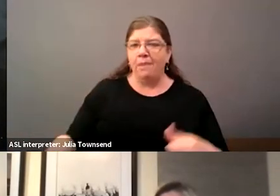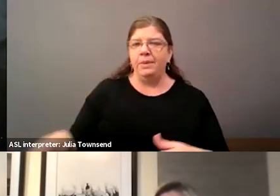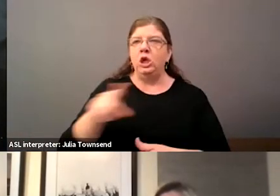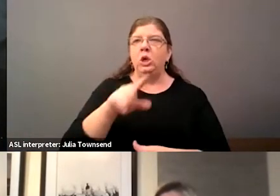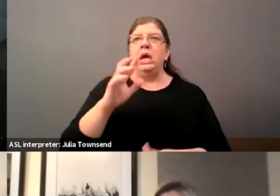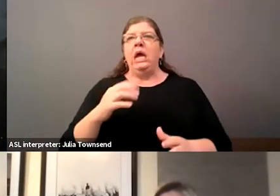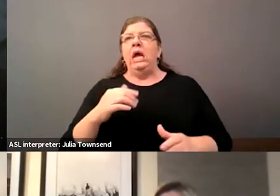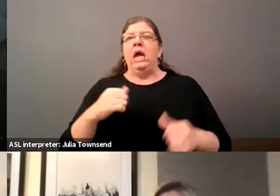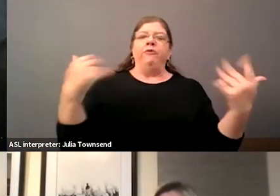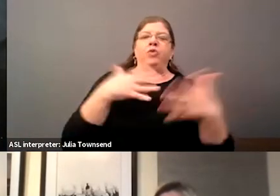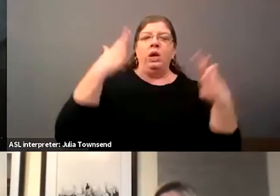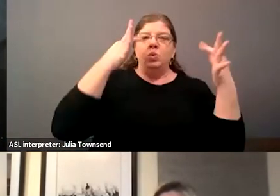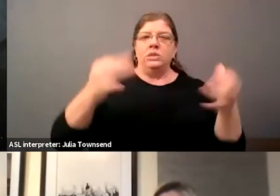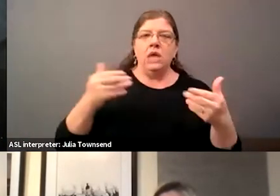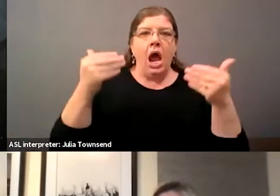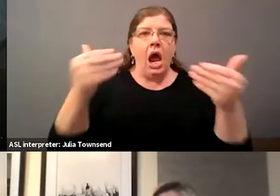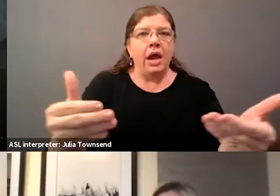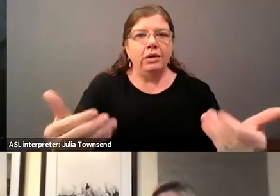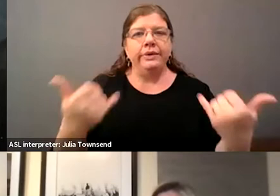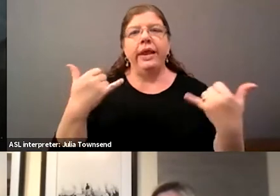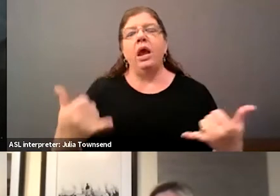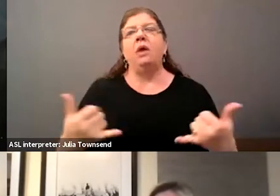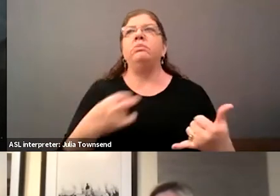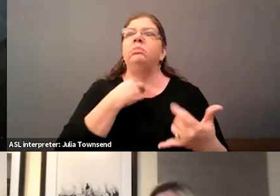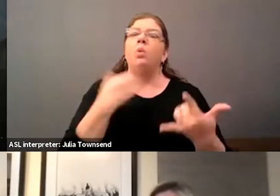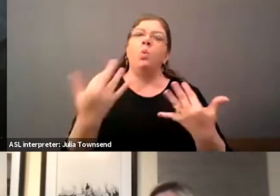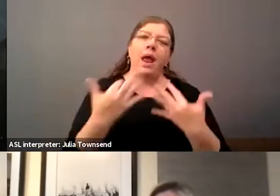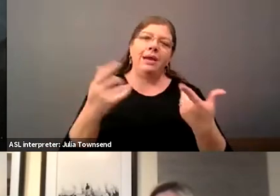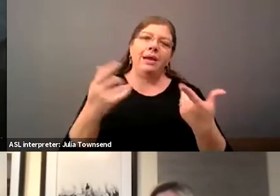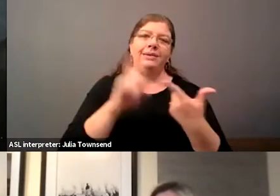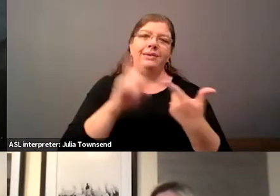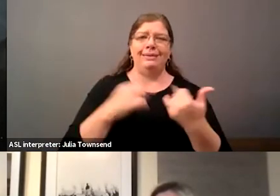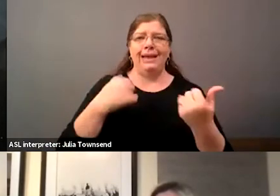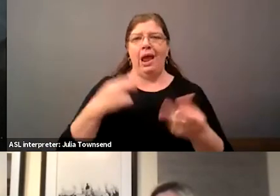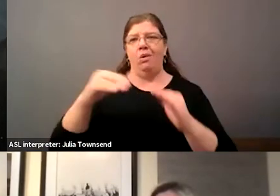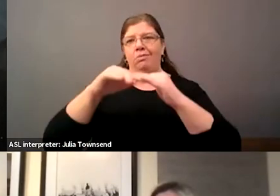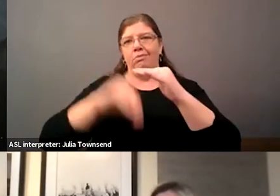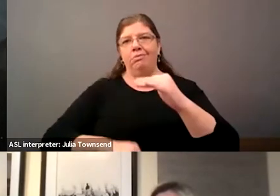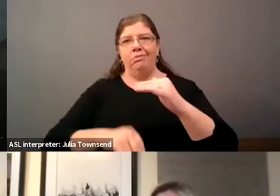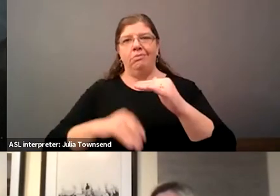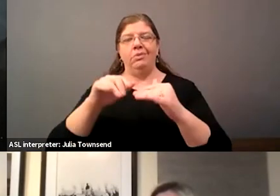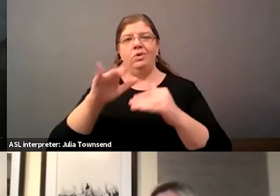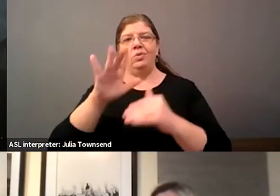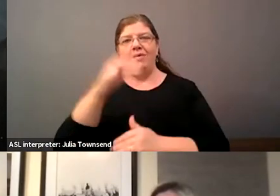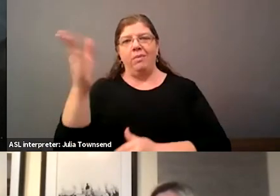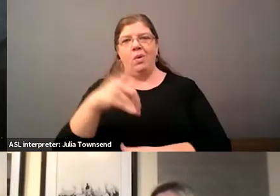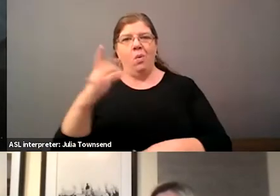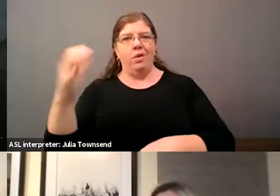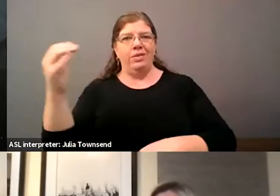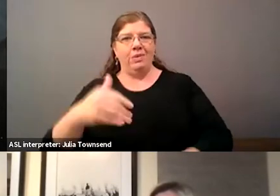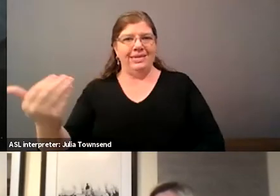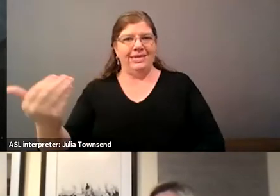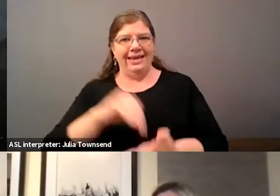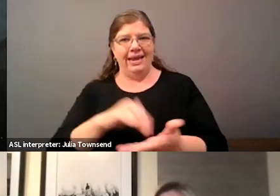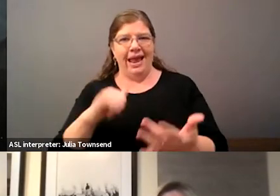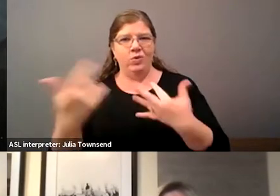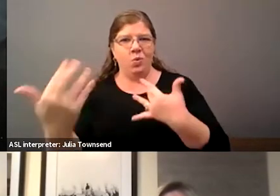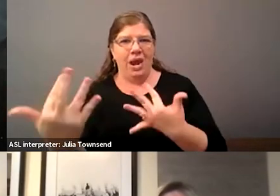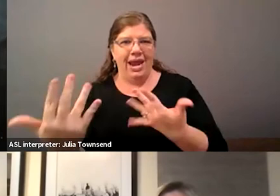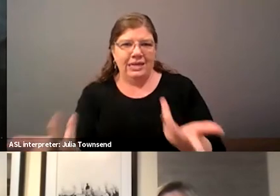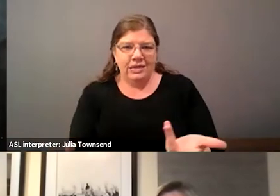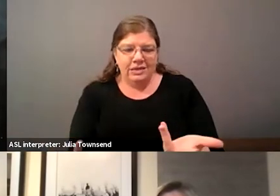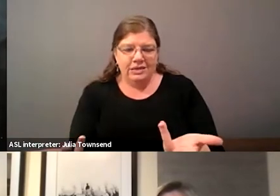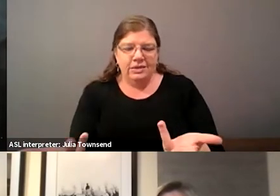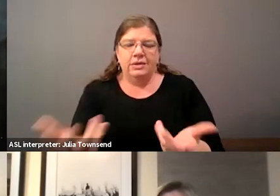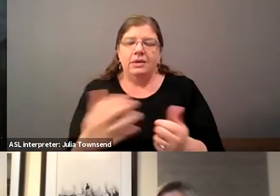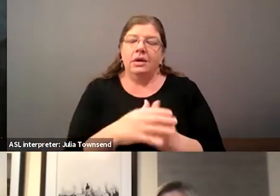and inability to take action we're looking at waiting until case rates fall to 25 per 100 000 before we can open our elementary schools